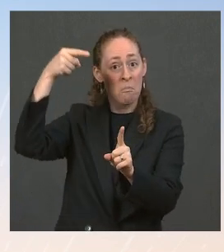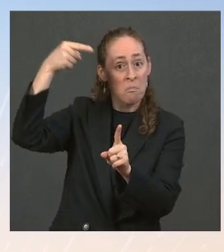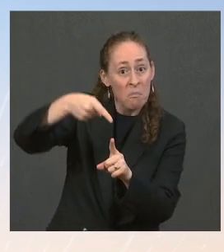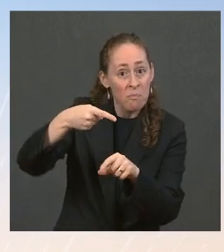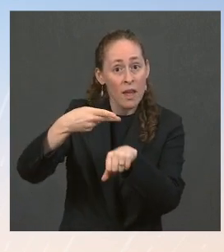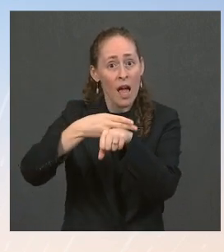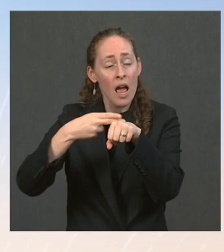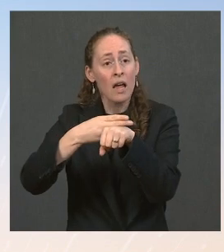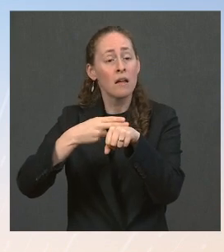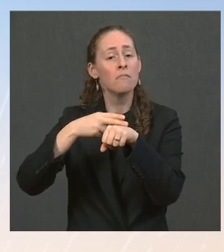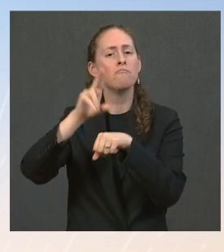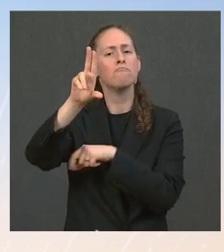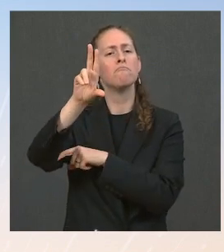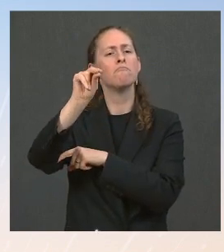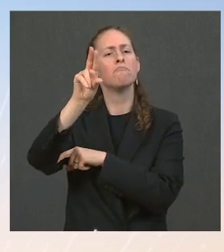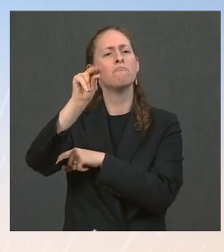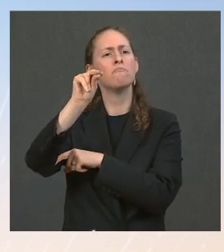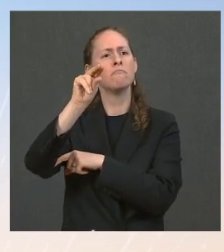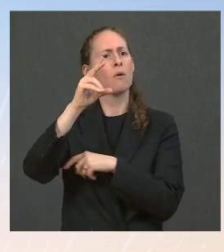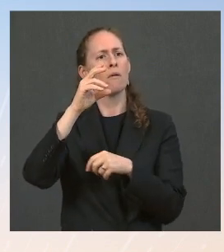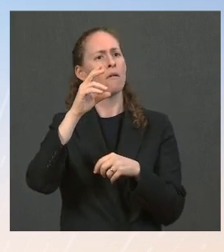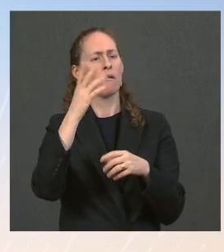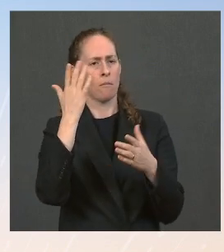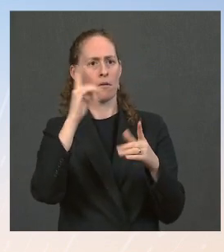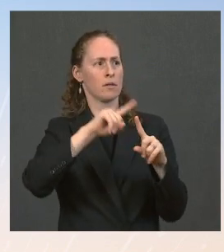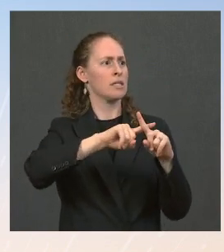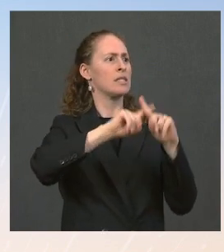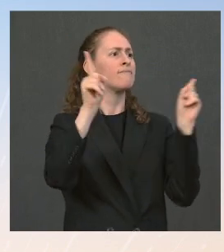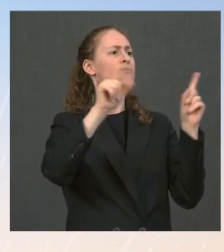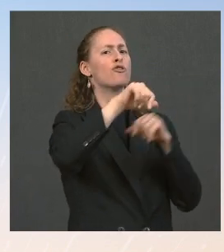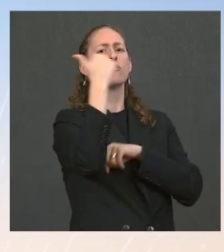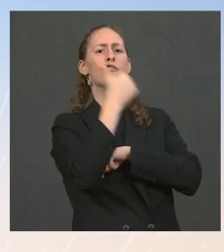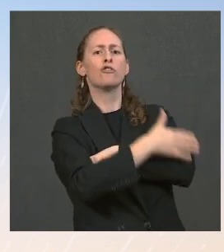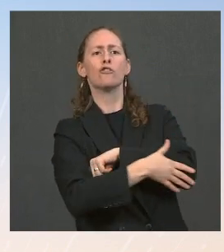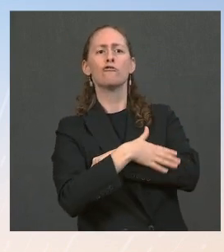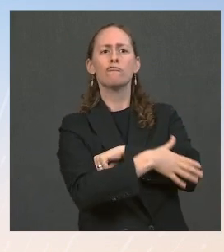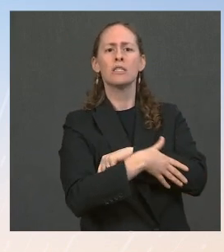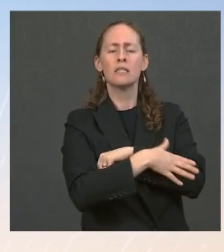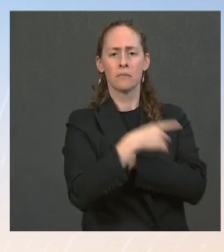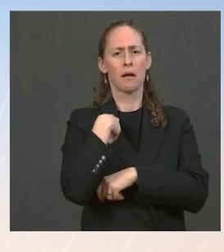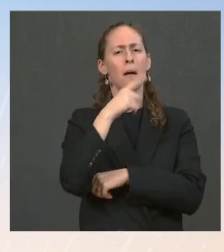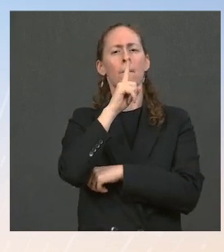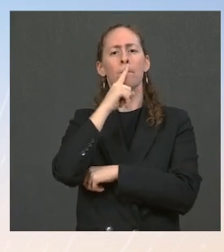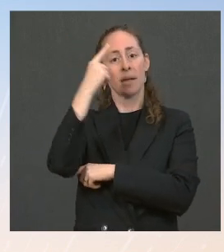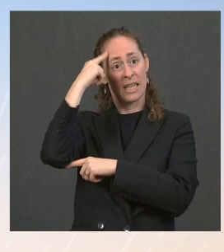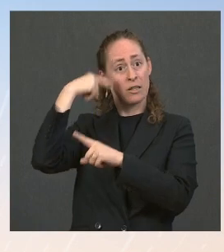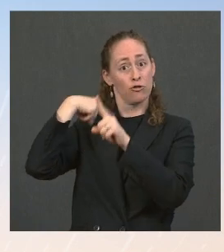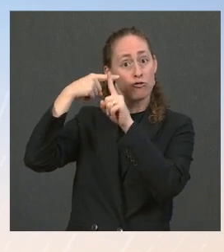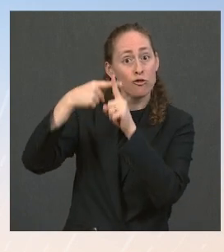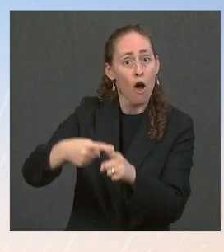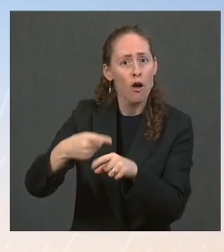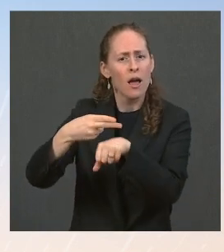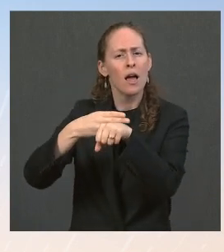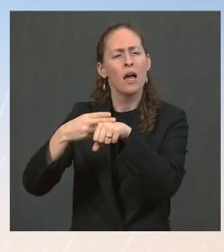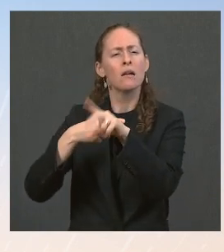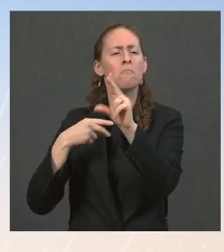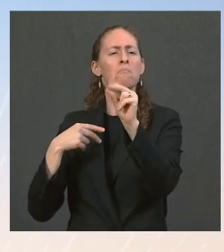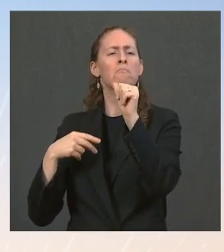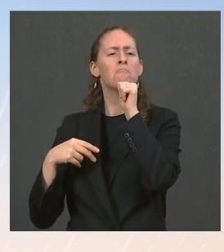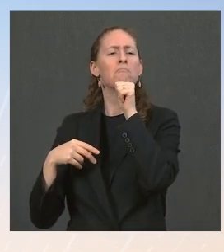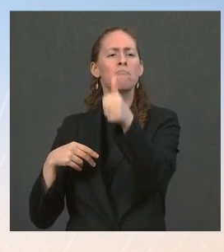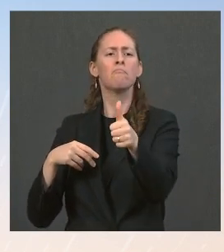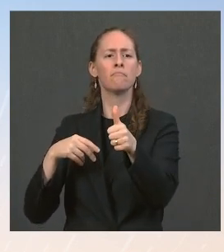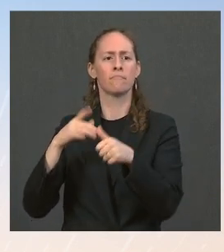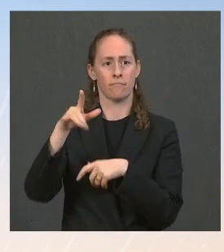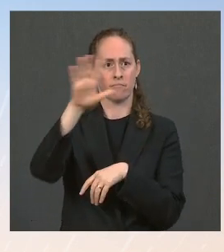coming irregularly to migrate to the country from anywhere. More than 90,000 people were expelled in August. That